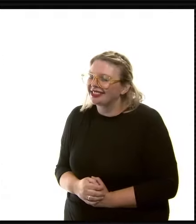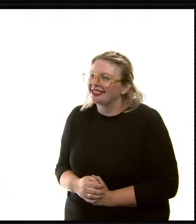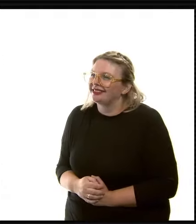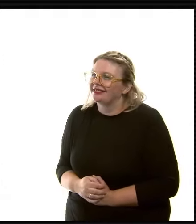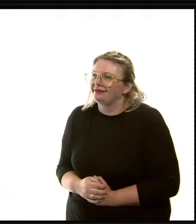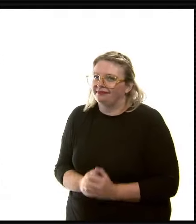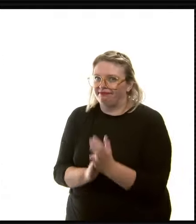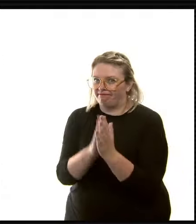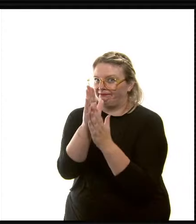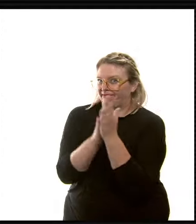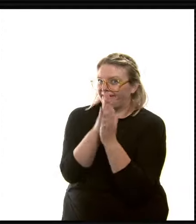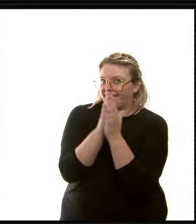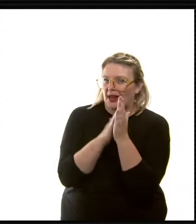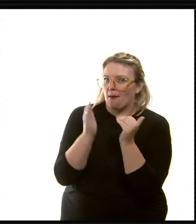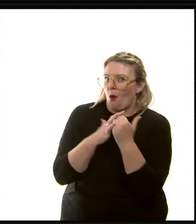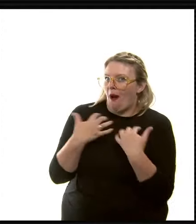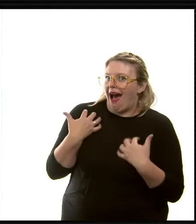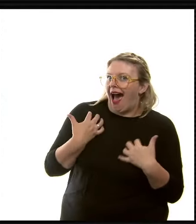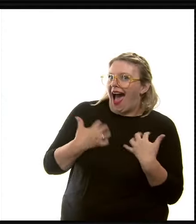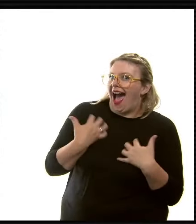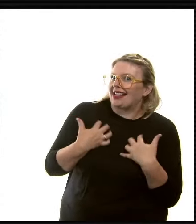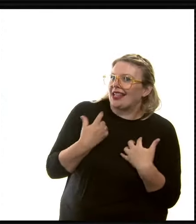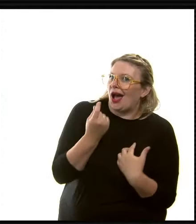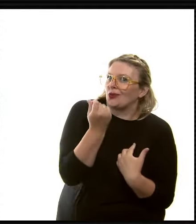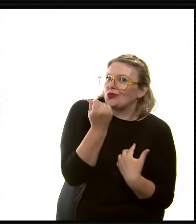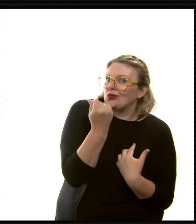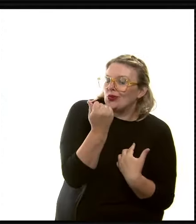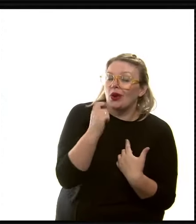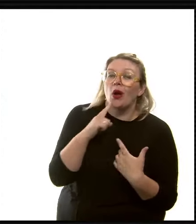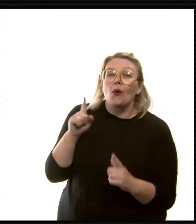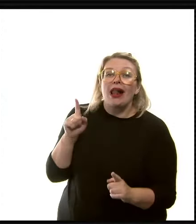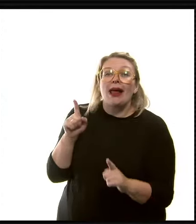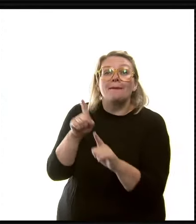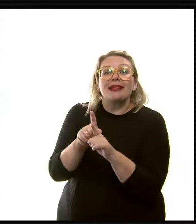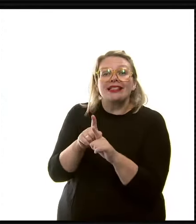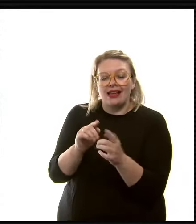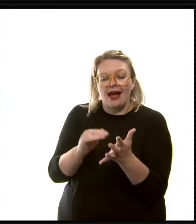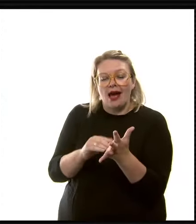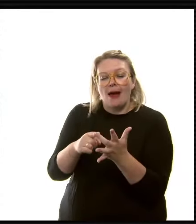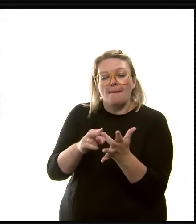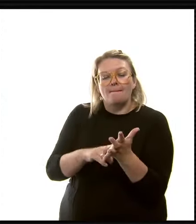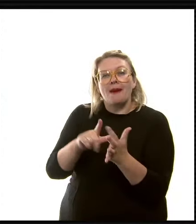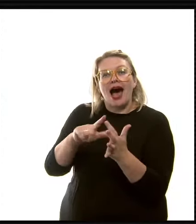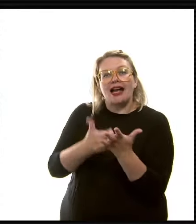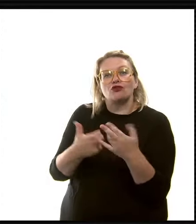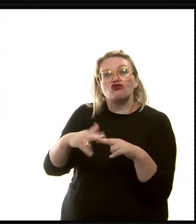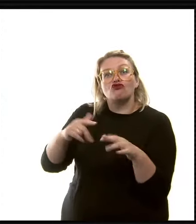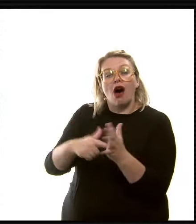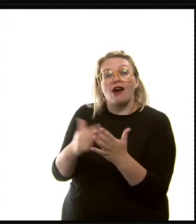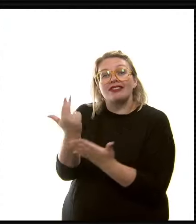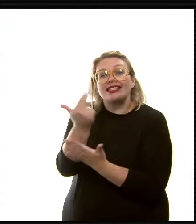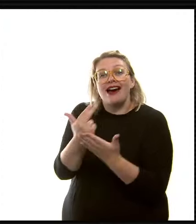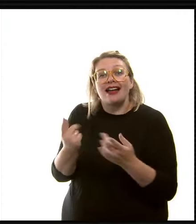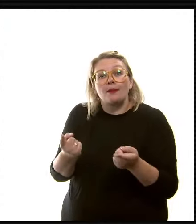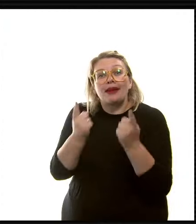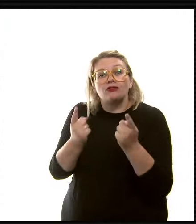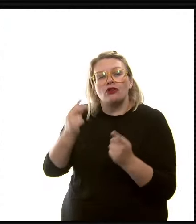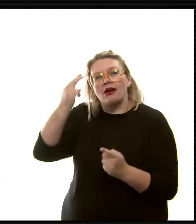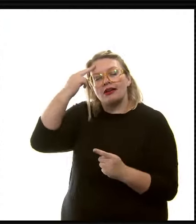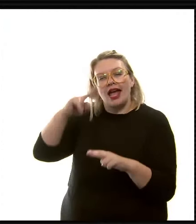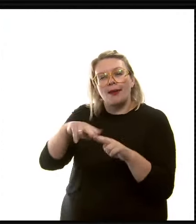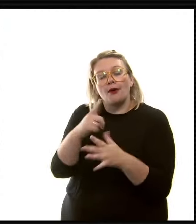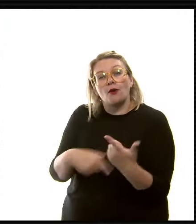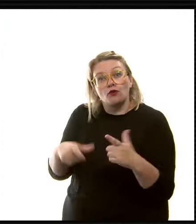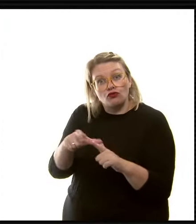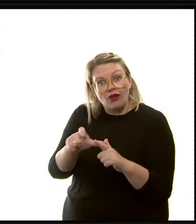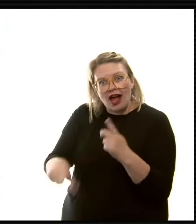is more excitement to come. Would you believe it? Get ready to meet Lego Minecraft design manager Fred and someone you might recognize from the